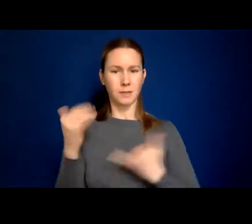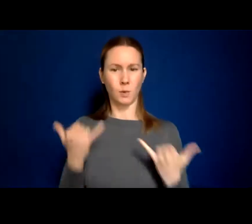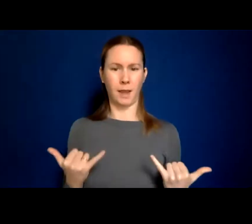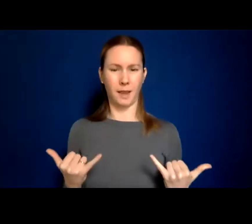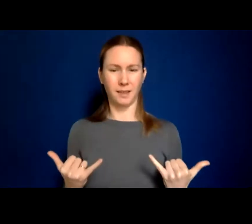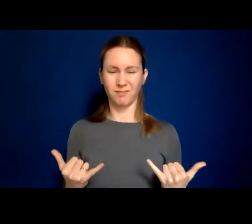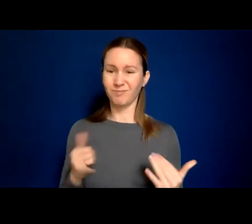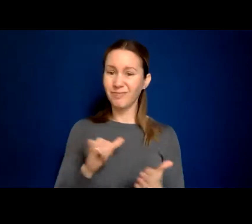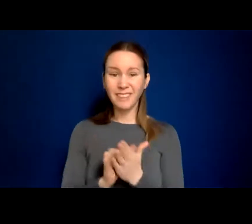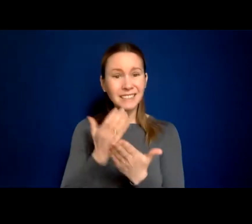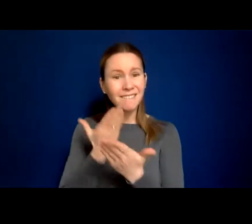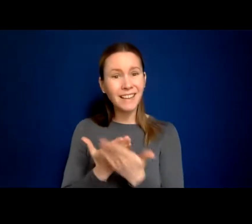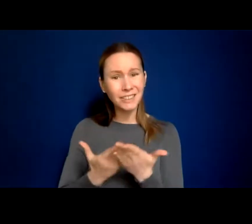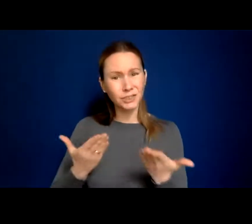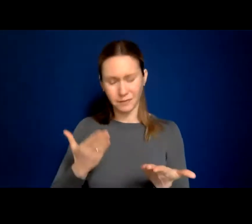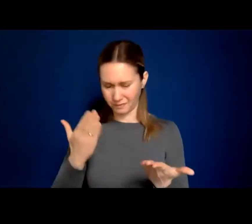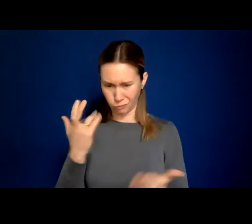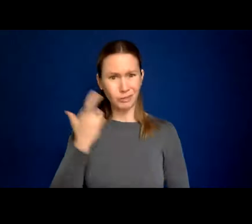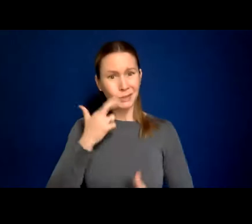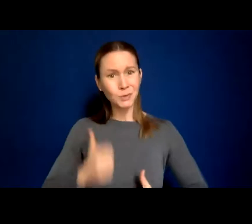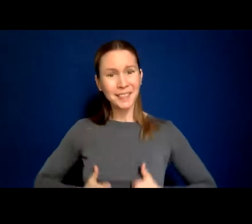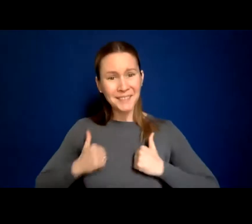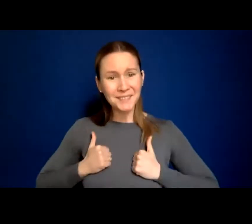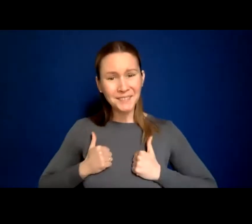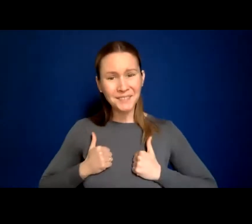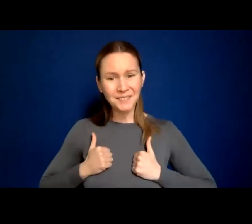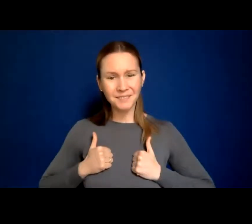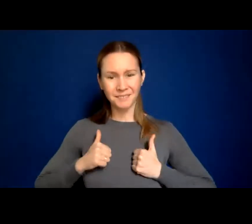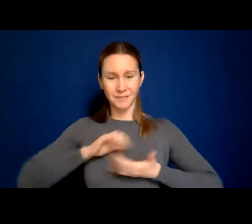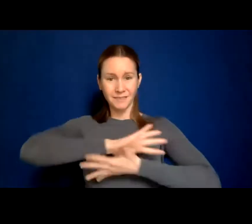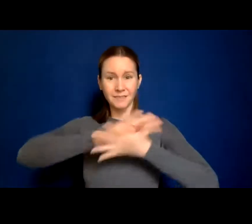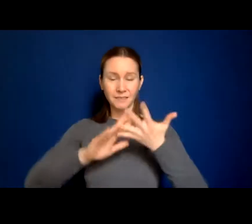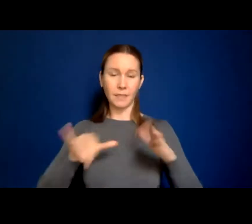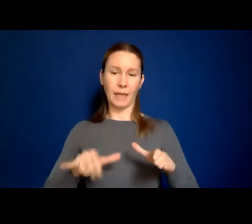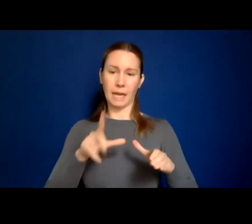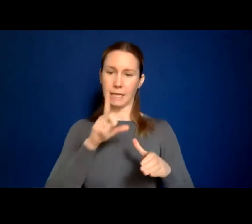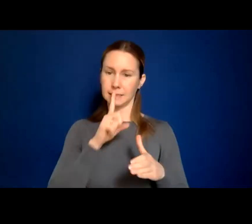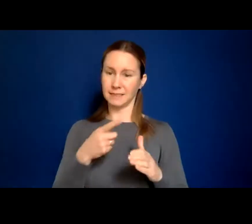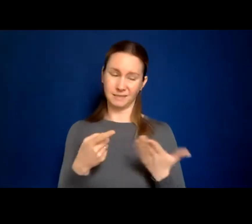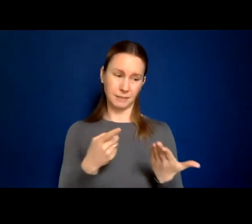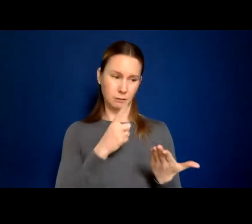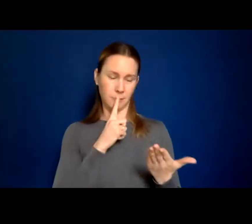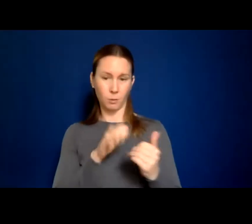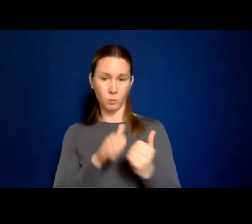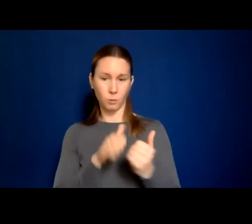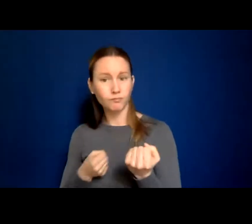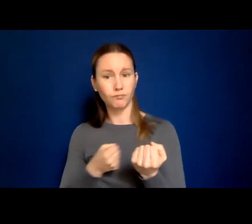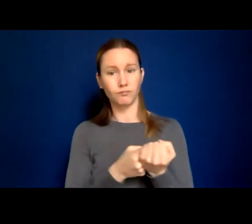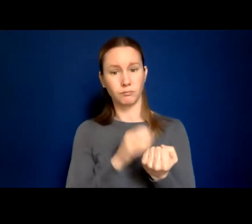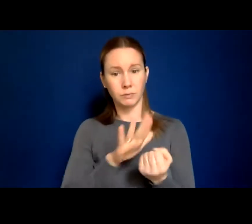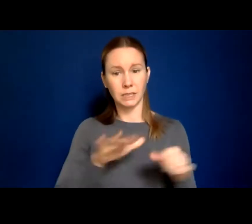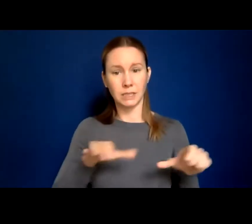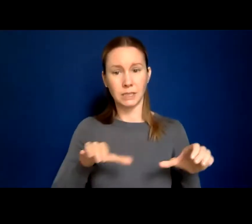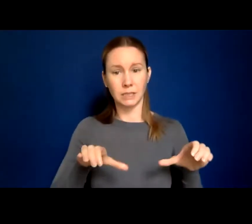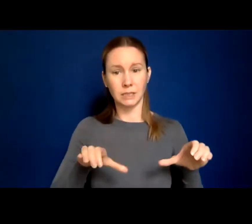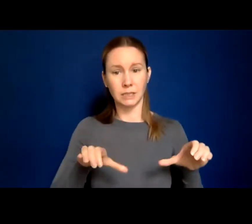that is all sort of the undercarriage of these behavioral symptoms that exactly Amanda and